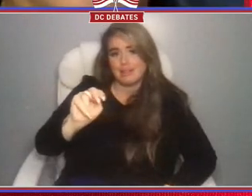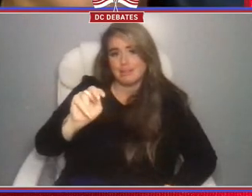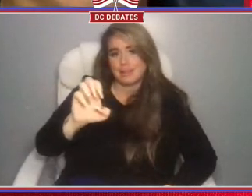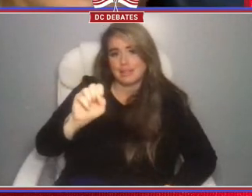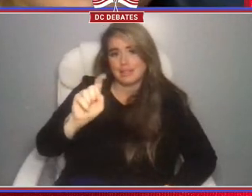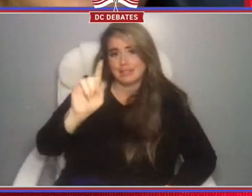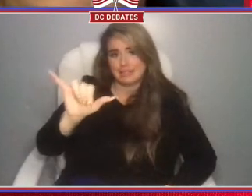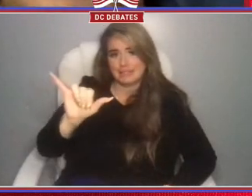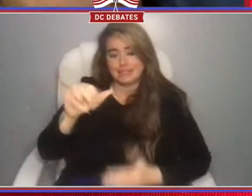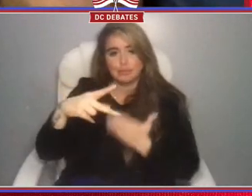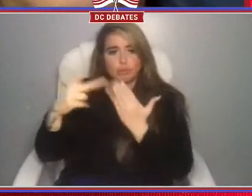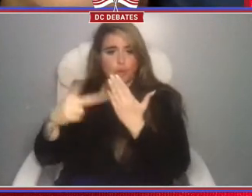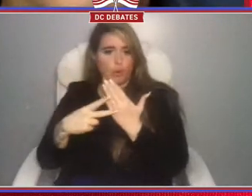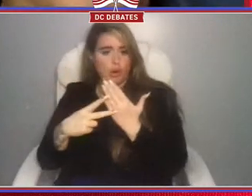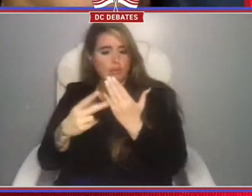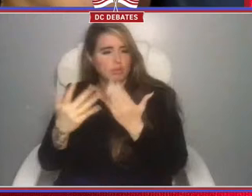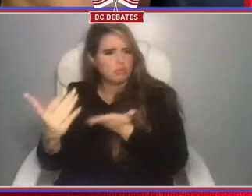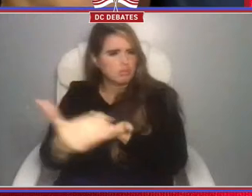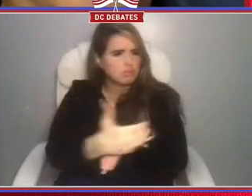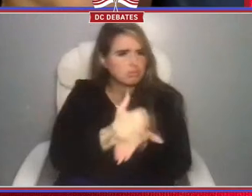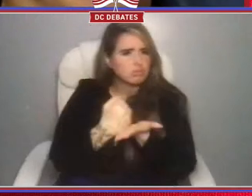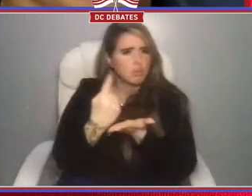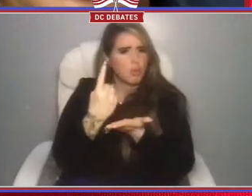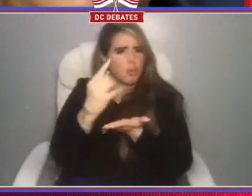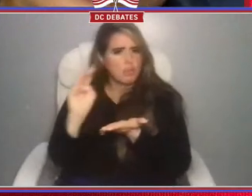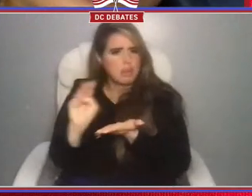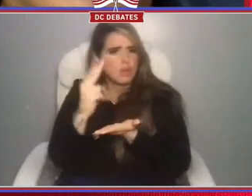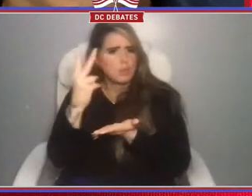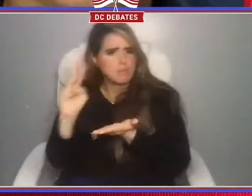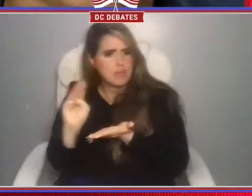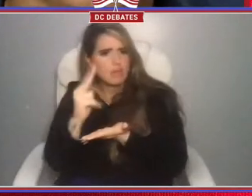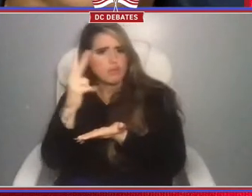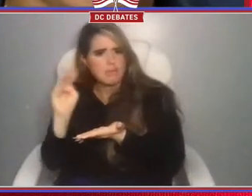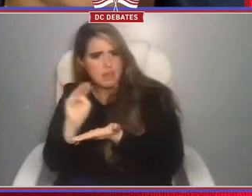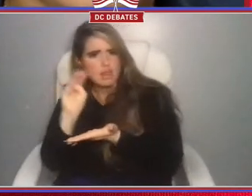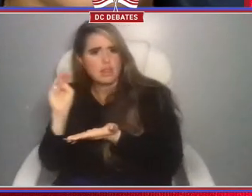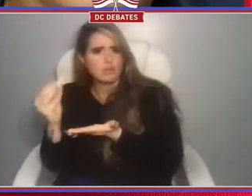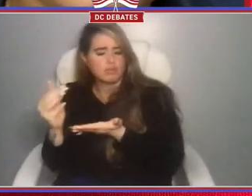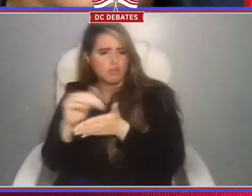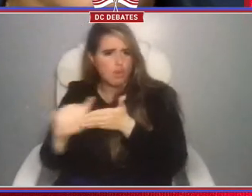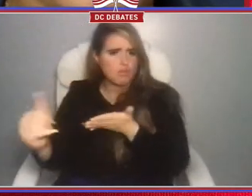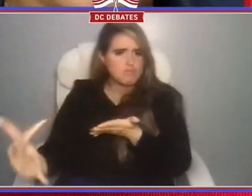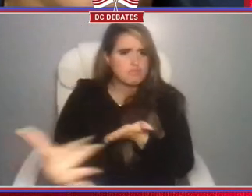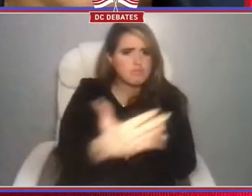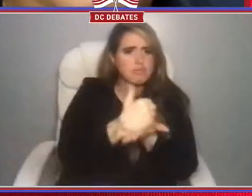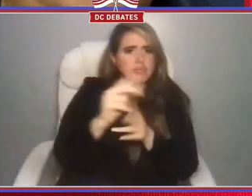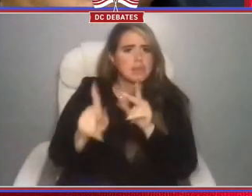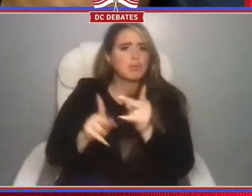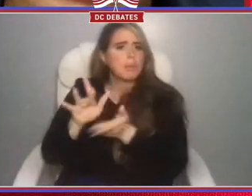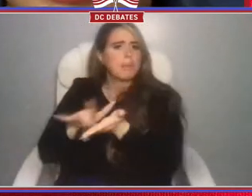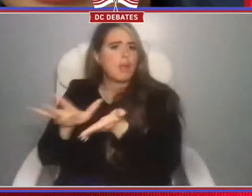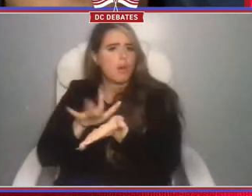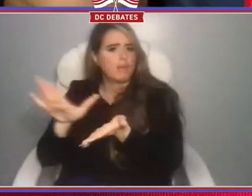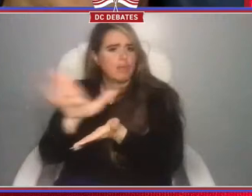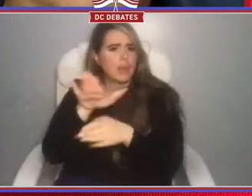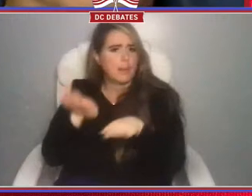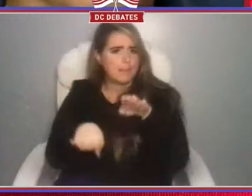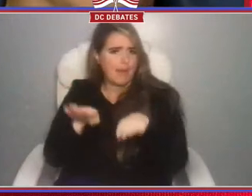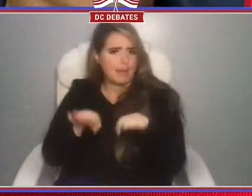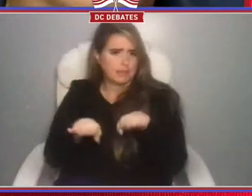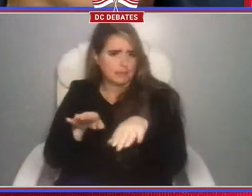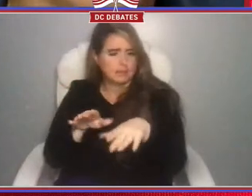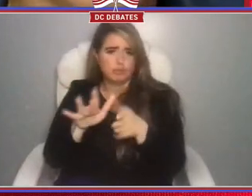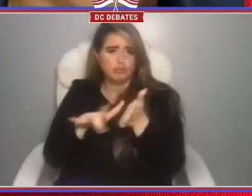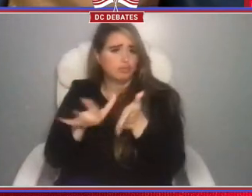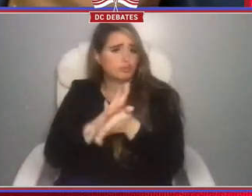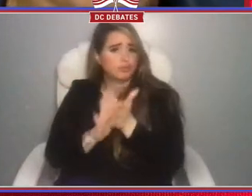collected. Lots of people cleared their balance with the DMV. And I'm happy to think about